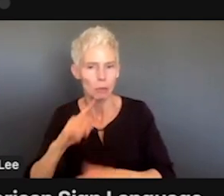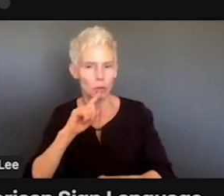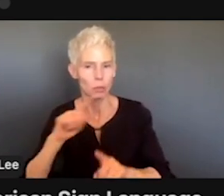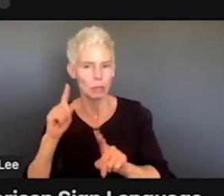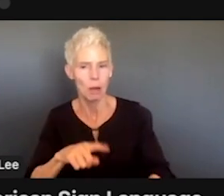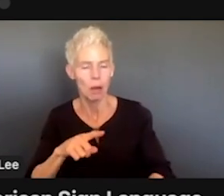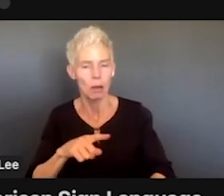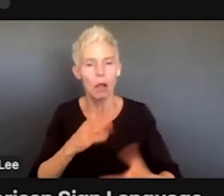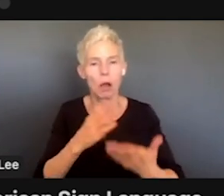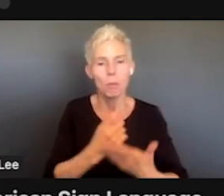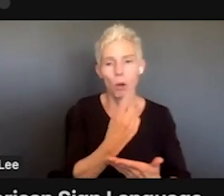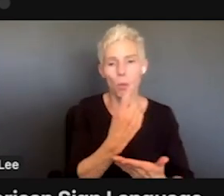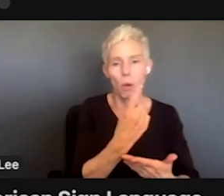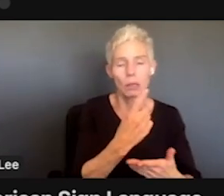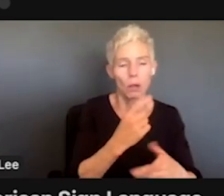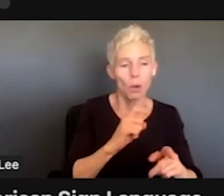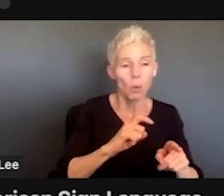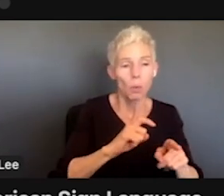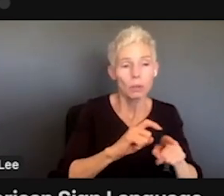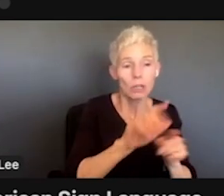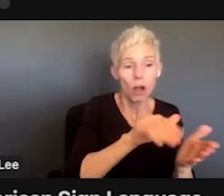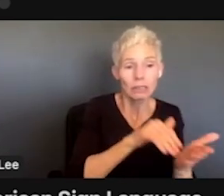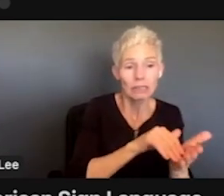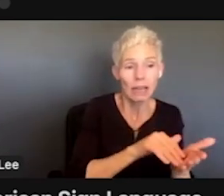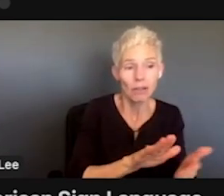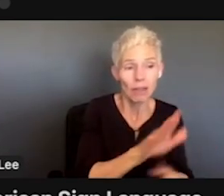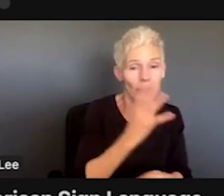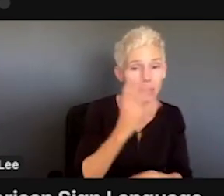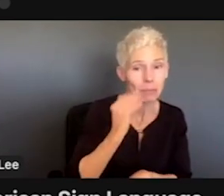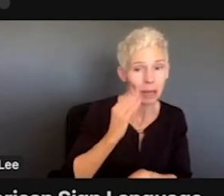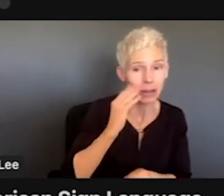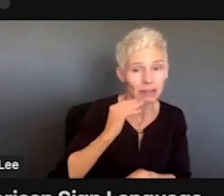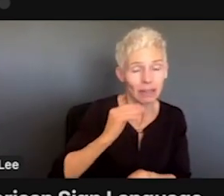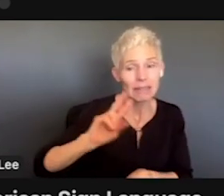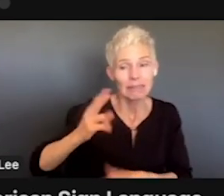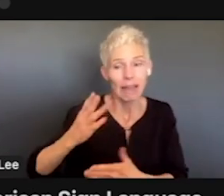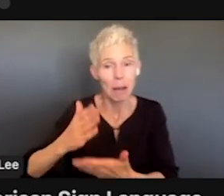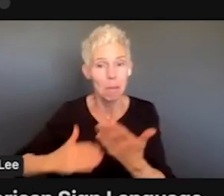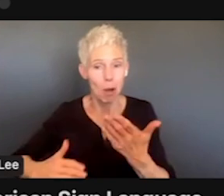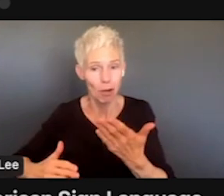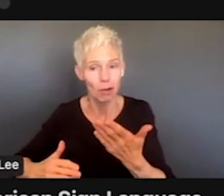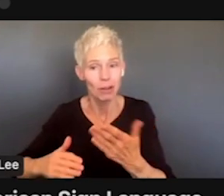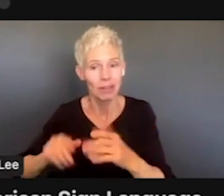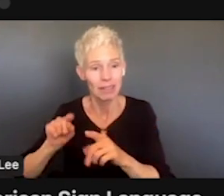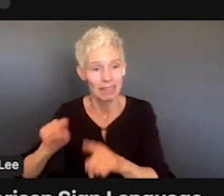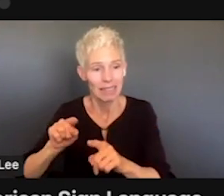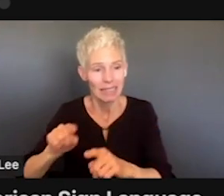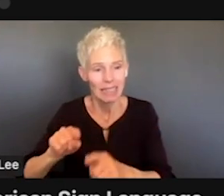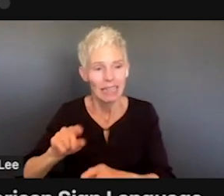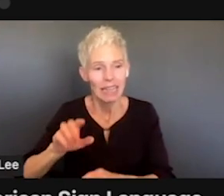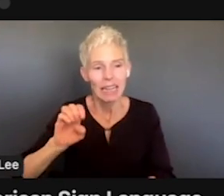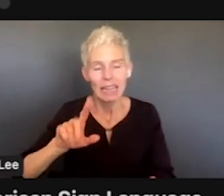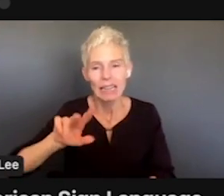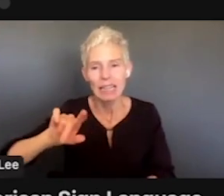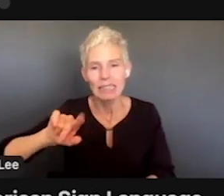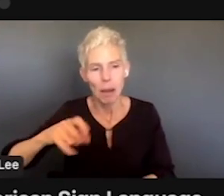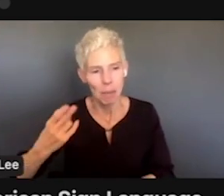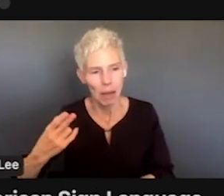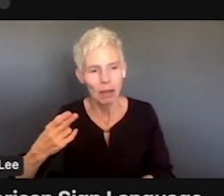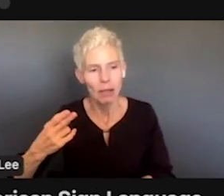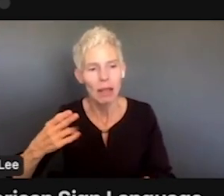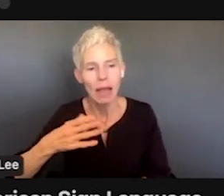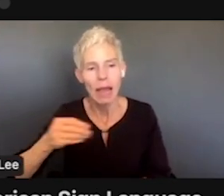call center experience, and then Part 2, Elizabeth Jimenez and